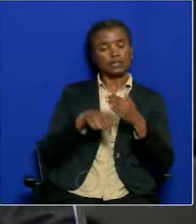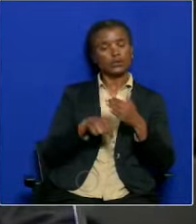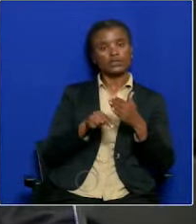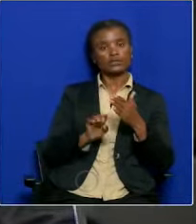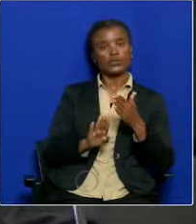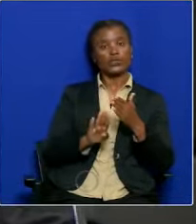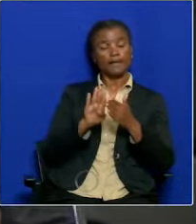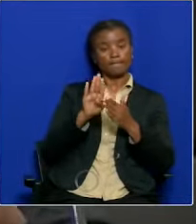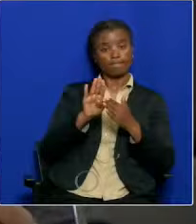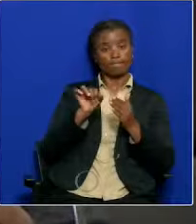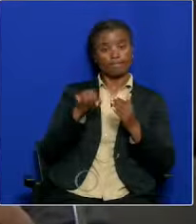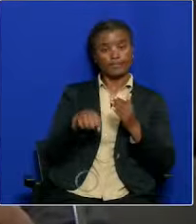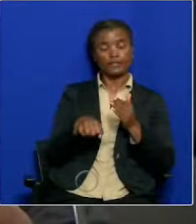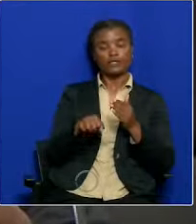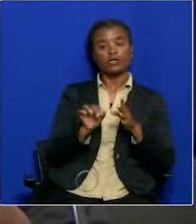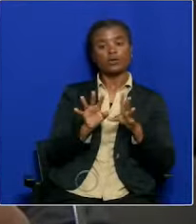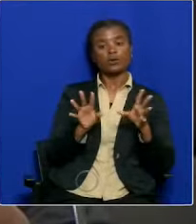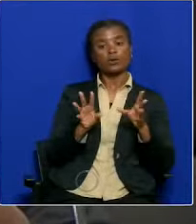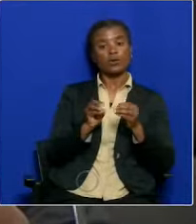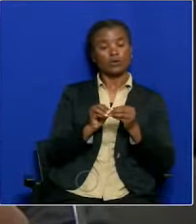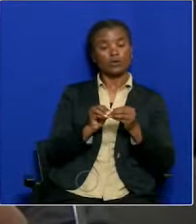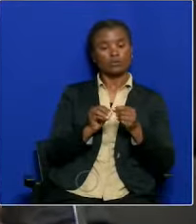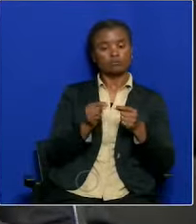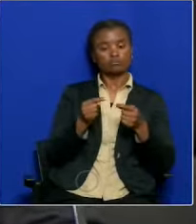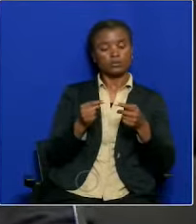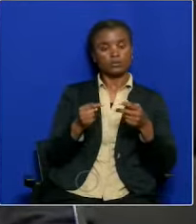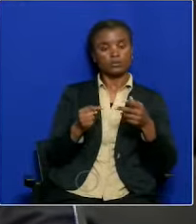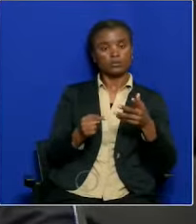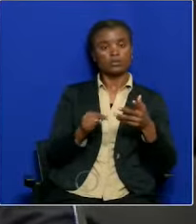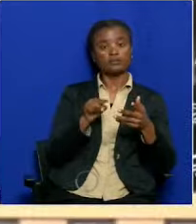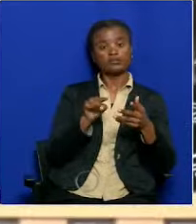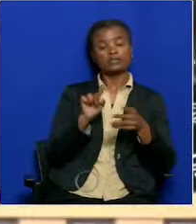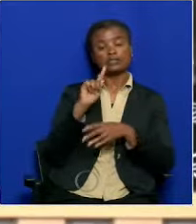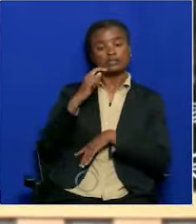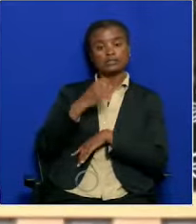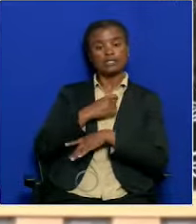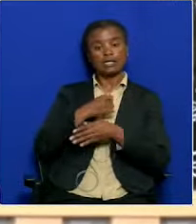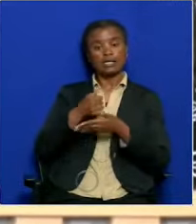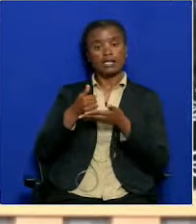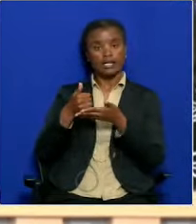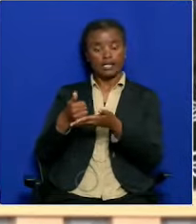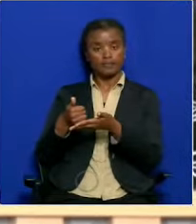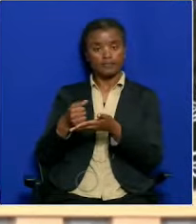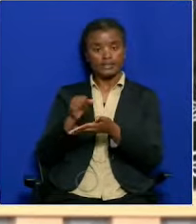all material times when you needed to assist your son, you did indeed have the money.